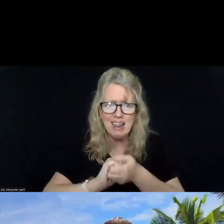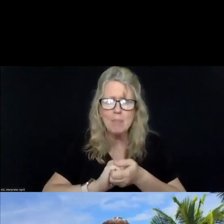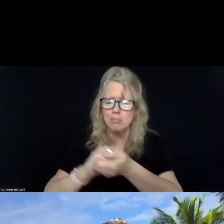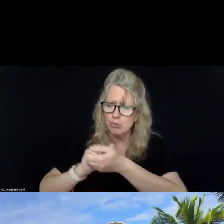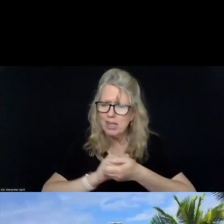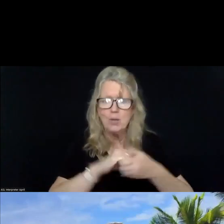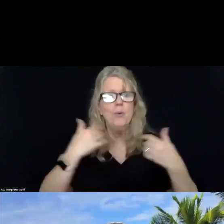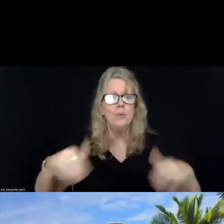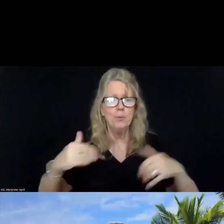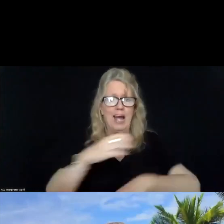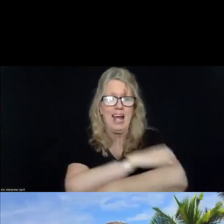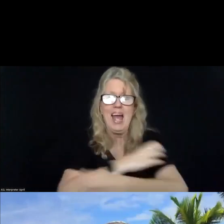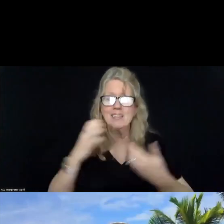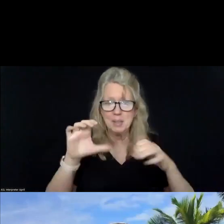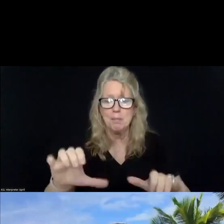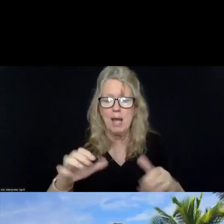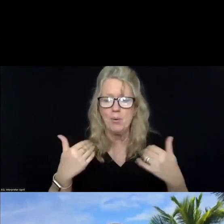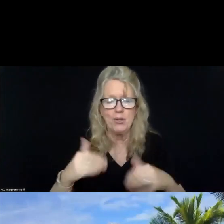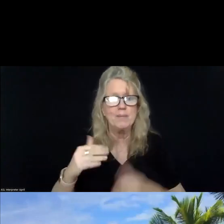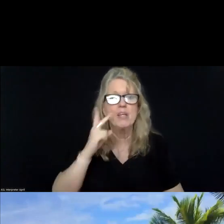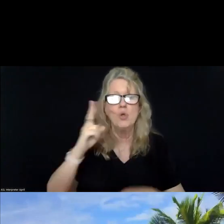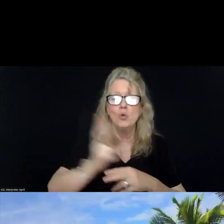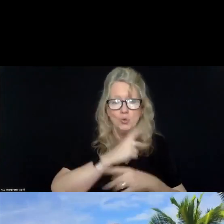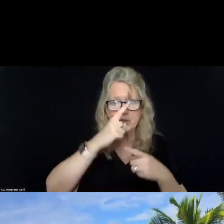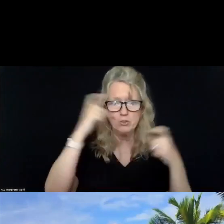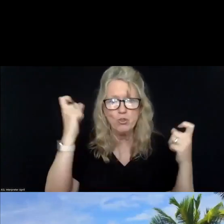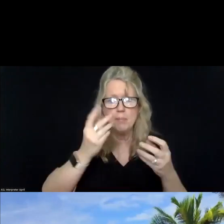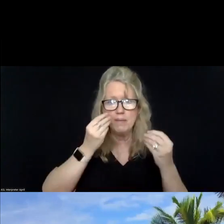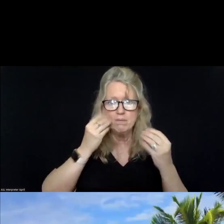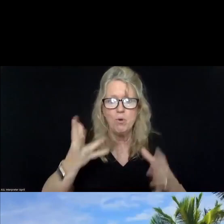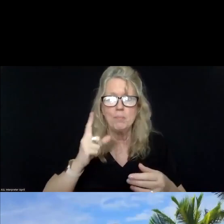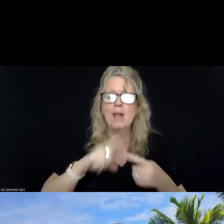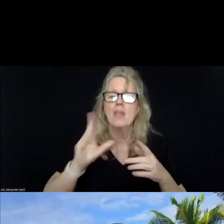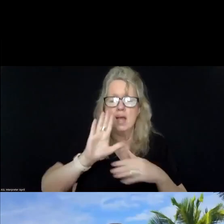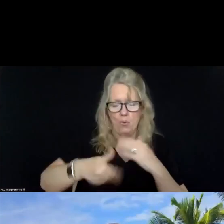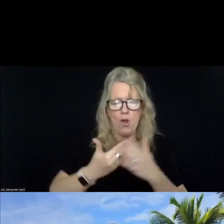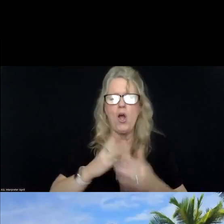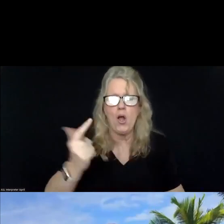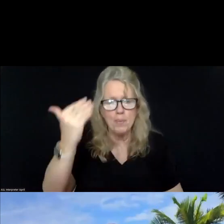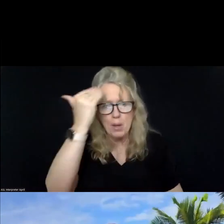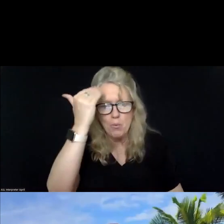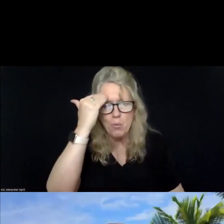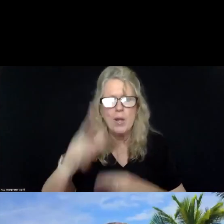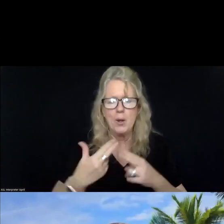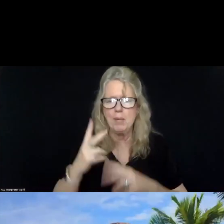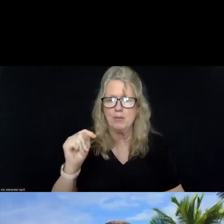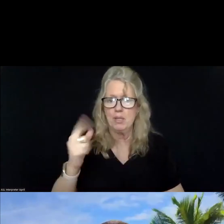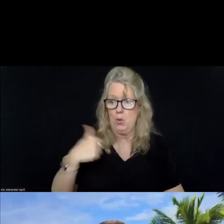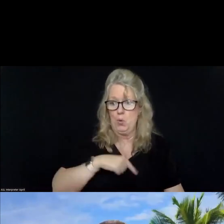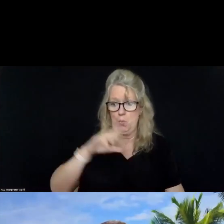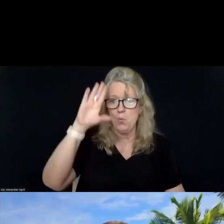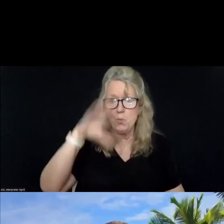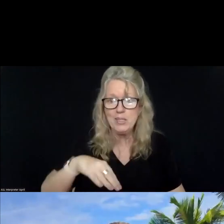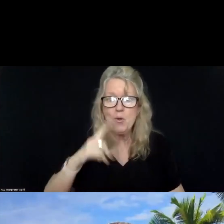also empowered, using the trauma-informed elements that we're all pretty much aware of. You know, we know that,